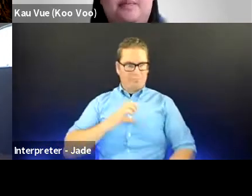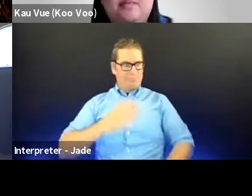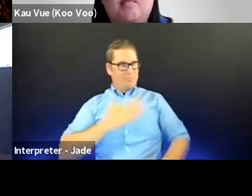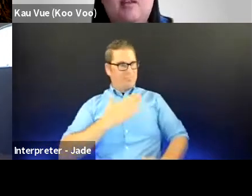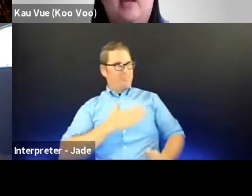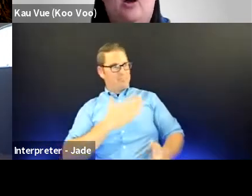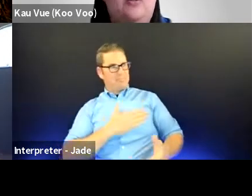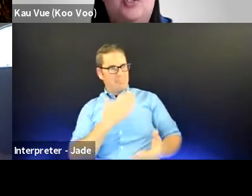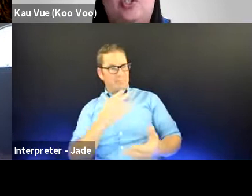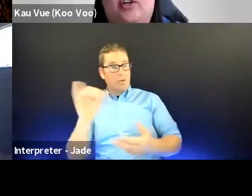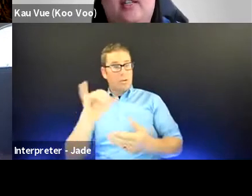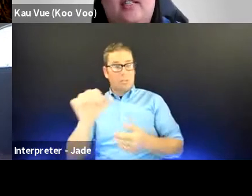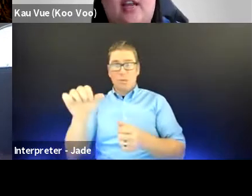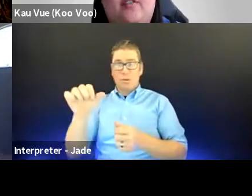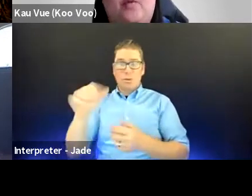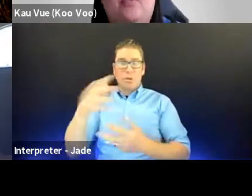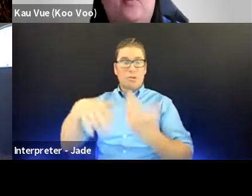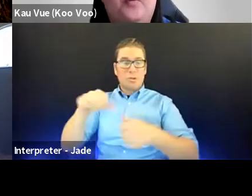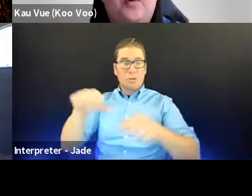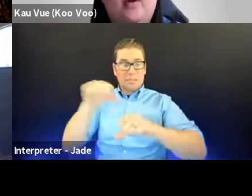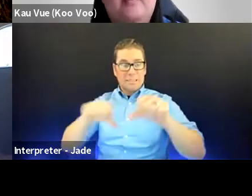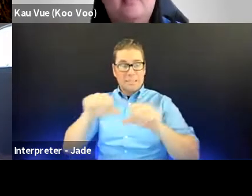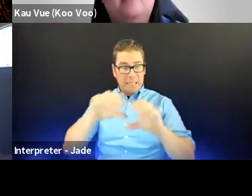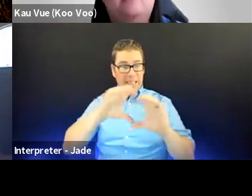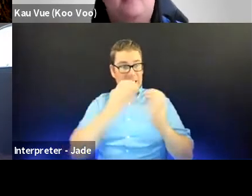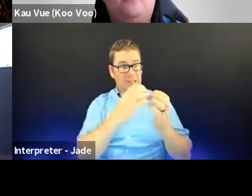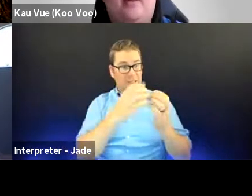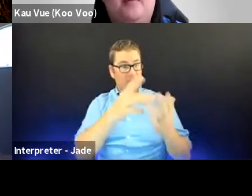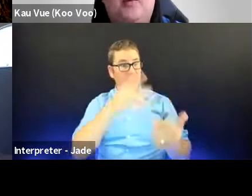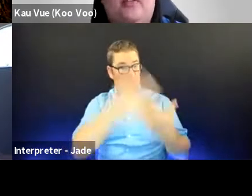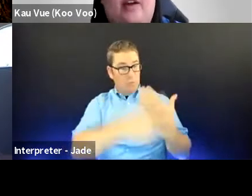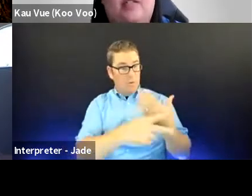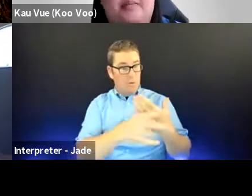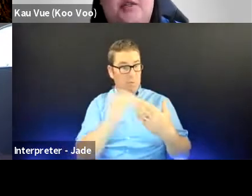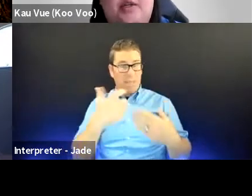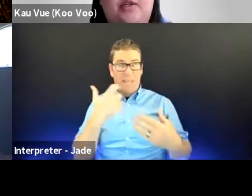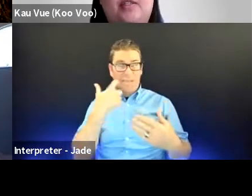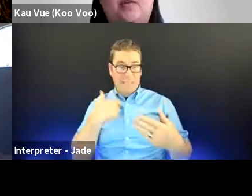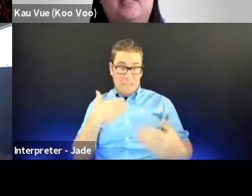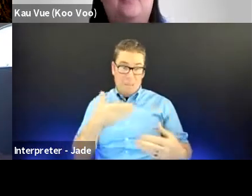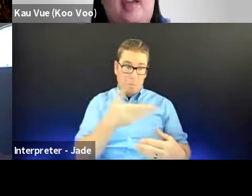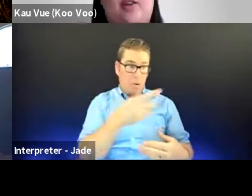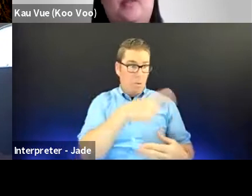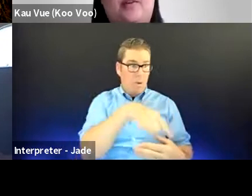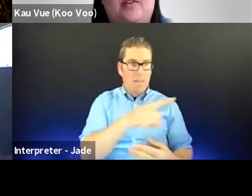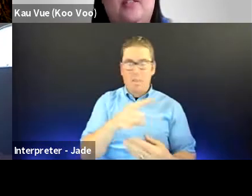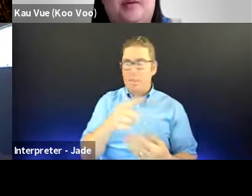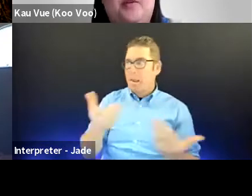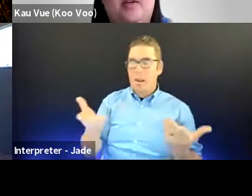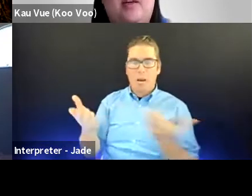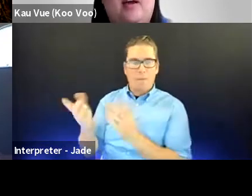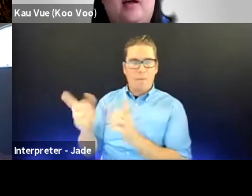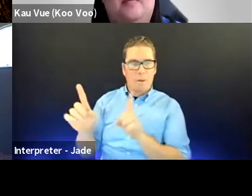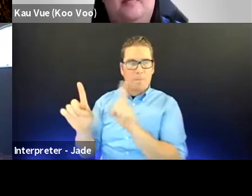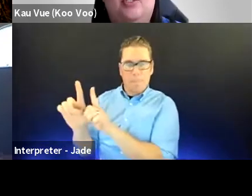it, they had also just started this kind of informal program that provided me with a faculty mentor. So Linda Vang was my faculty